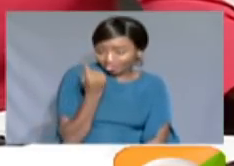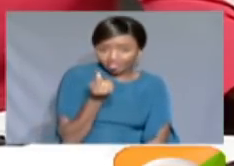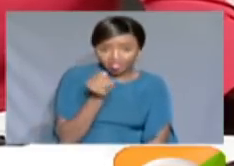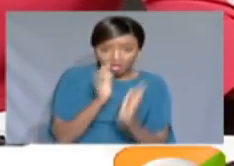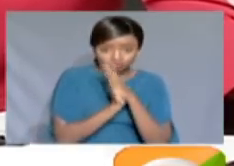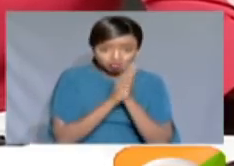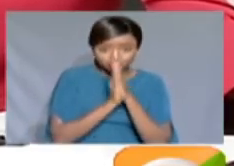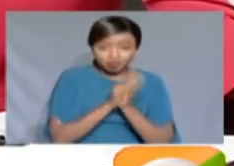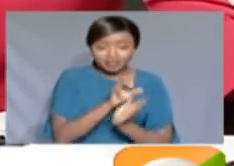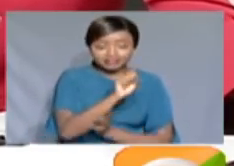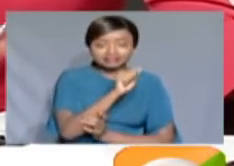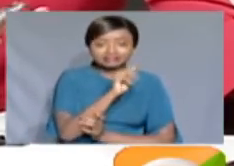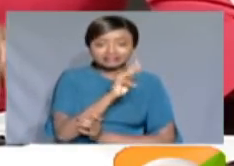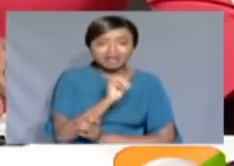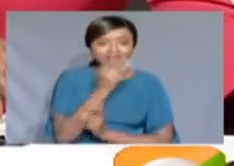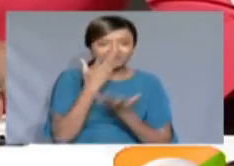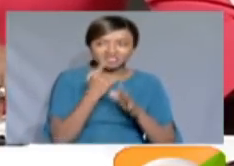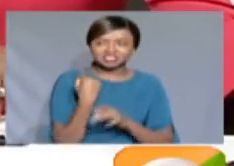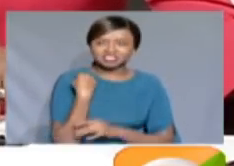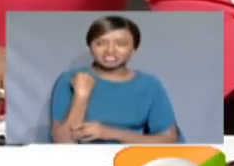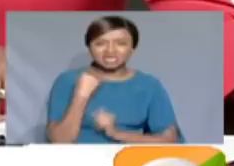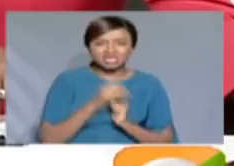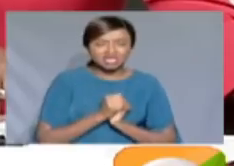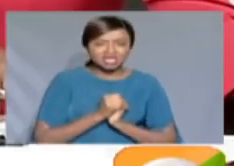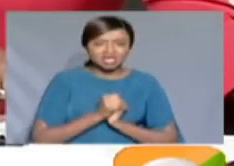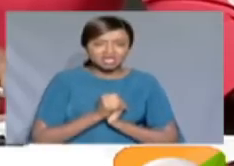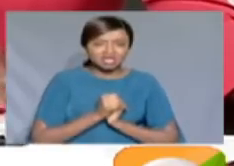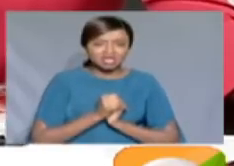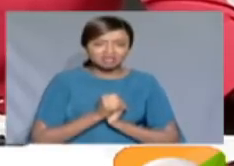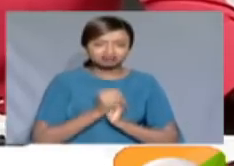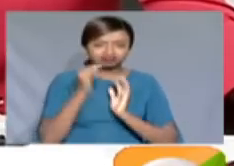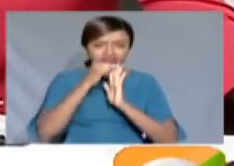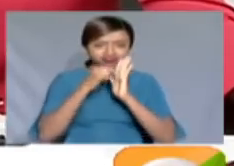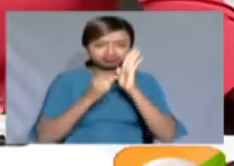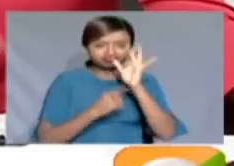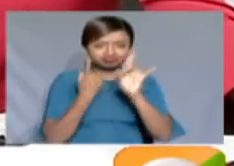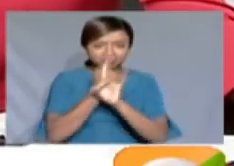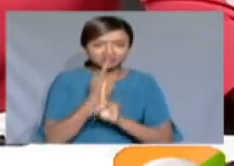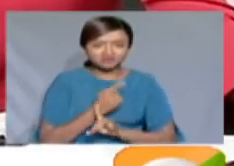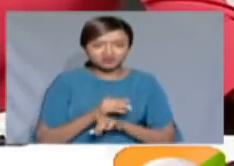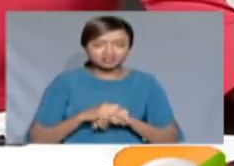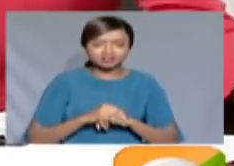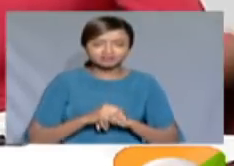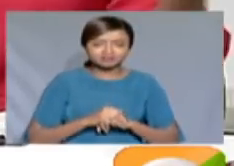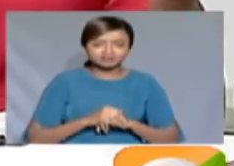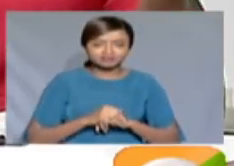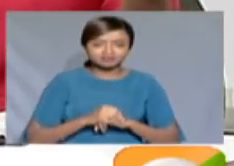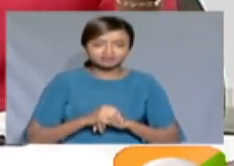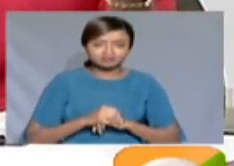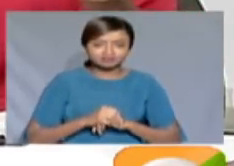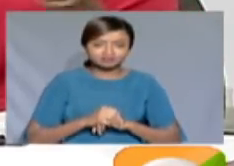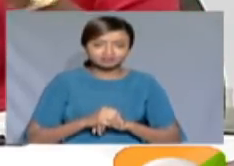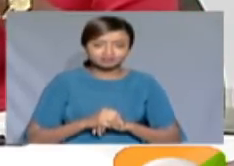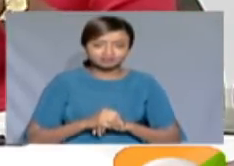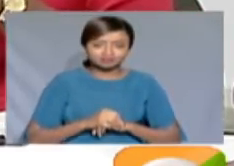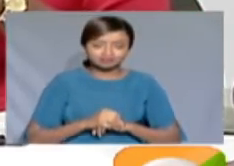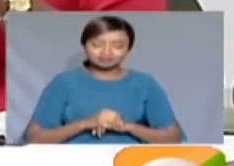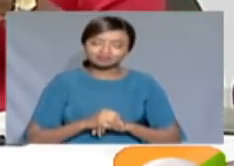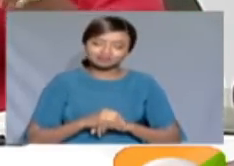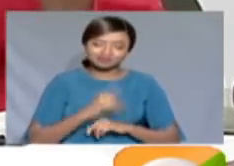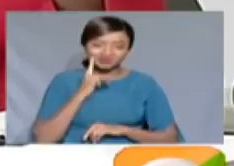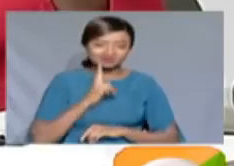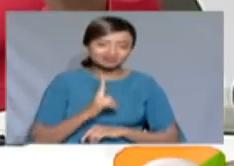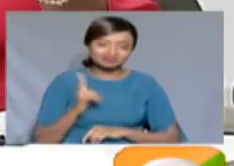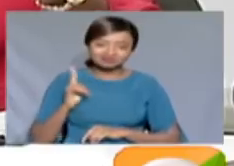yesterday, and he highlighted all the number of times that we've heard from Cabinet Secretary Wamalwa, and the script is exactly the